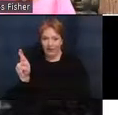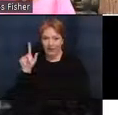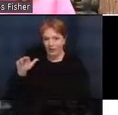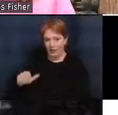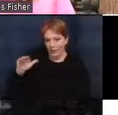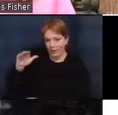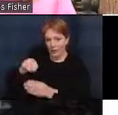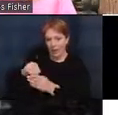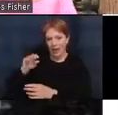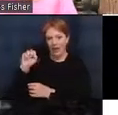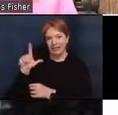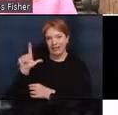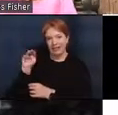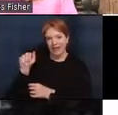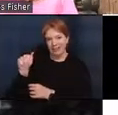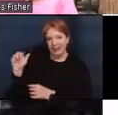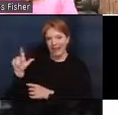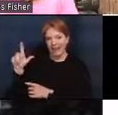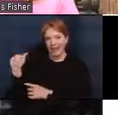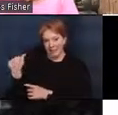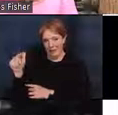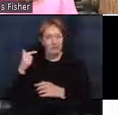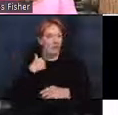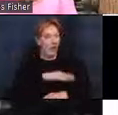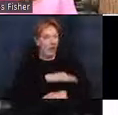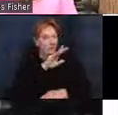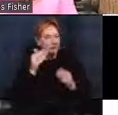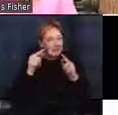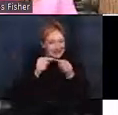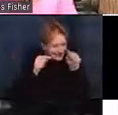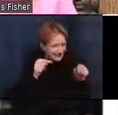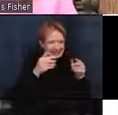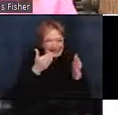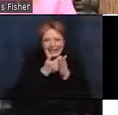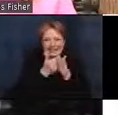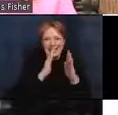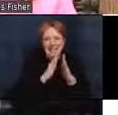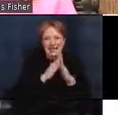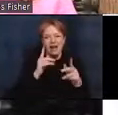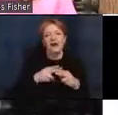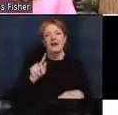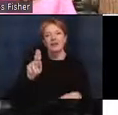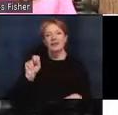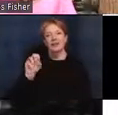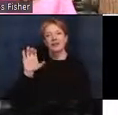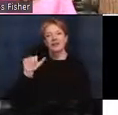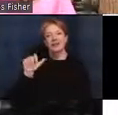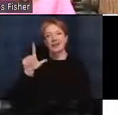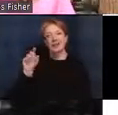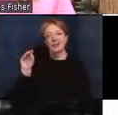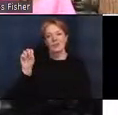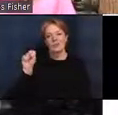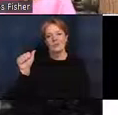Tuscaloosa, Alabama. They're a stone's throw away from one another, connected by